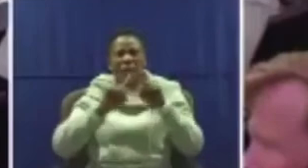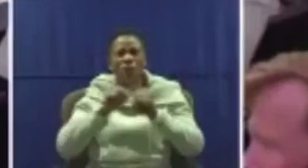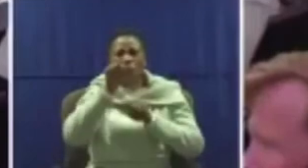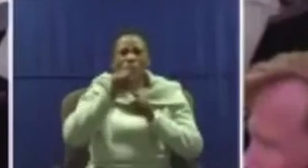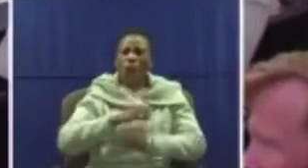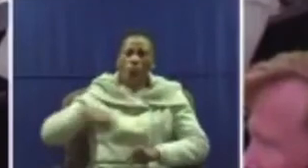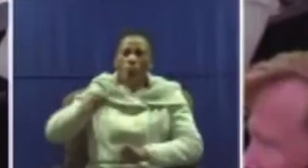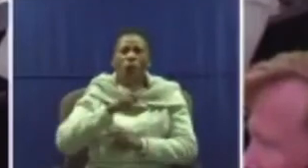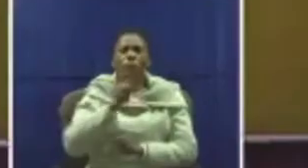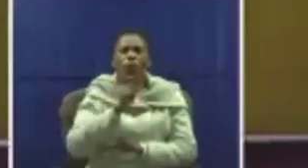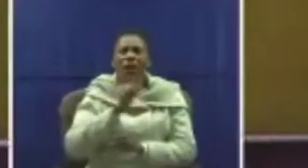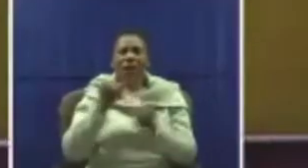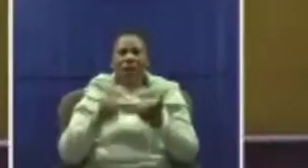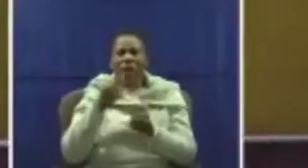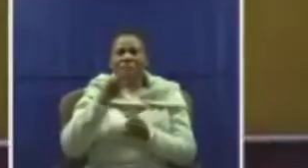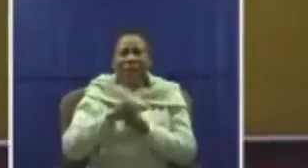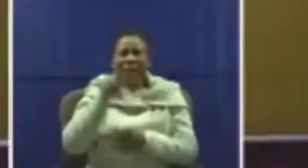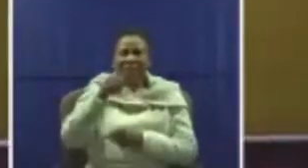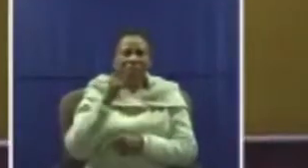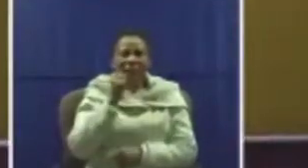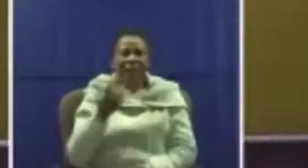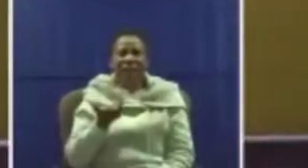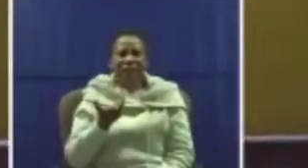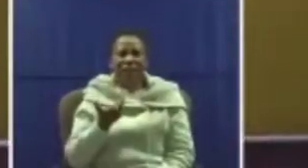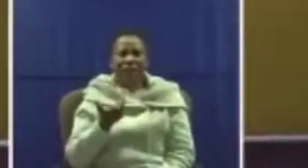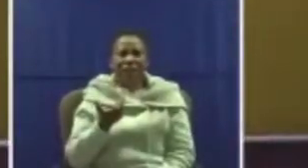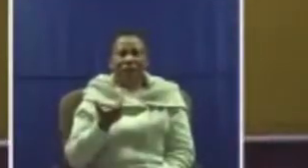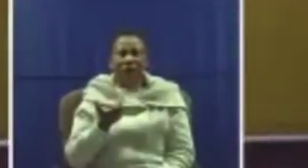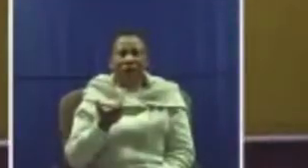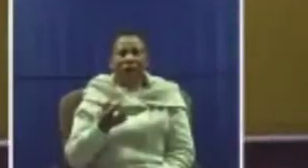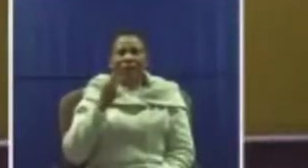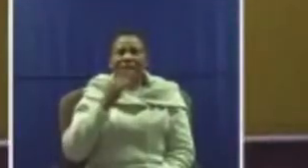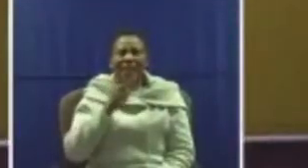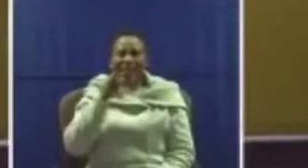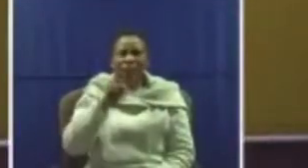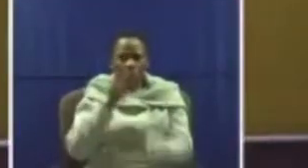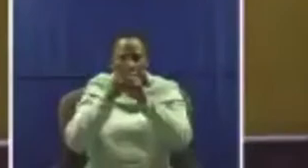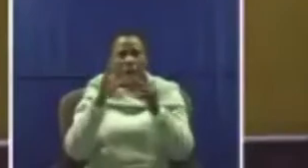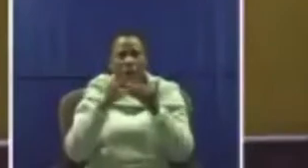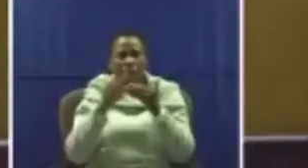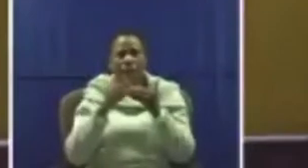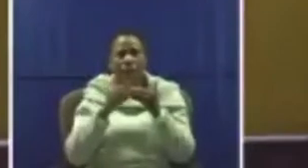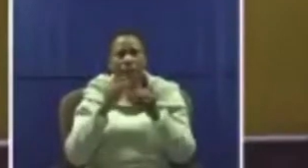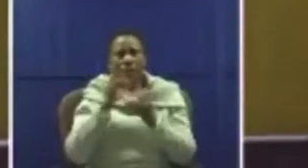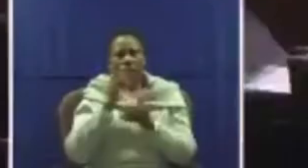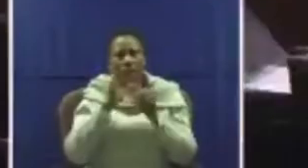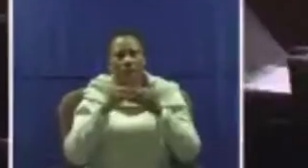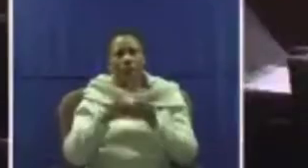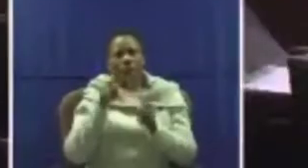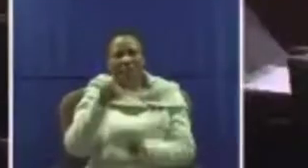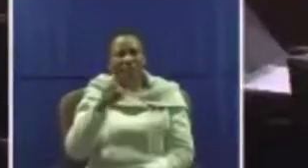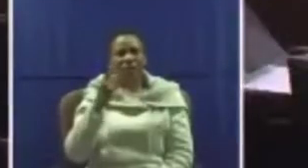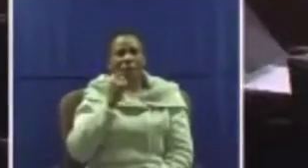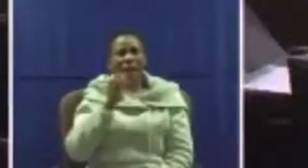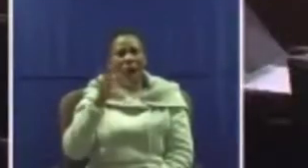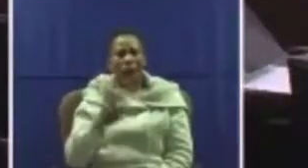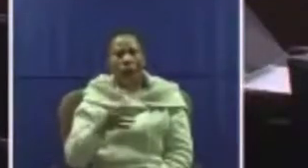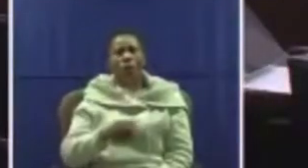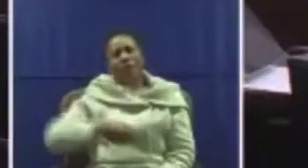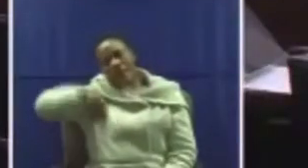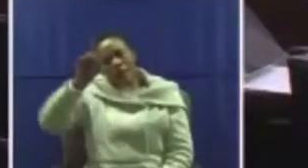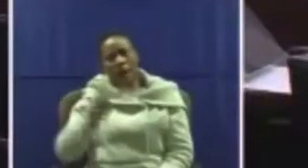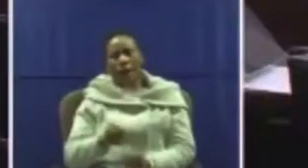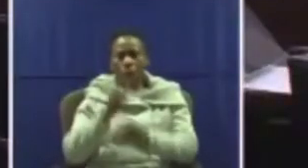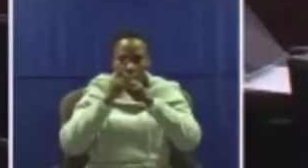whole morning. Now you are saying this man. How can you say to an honorable member, this man? Out, Puma. Puma, honorable